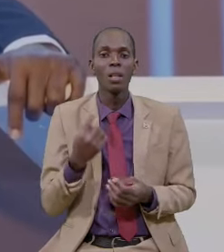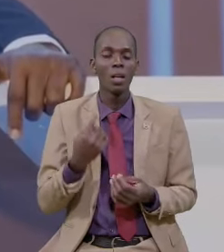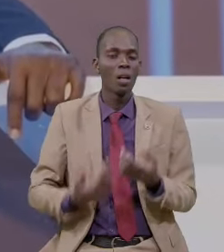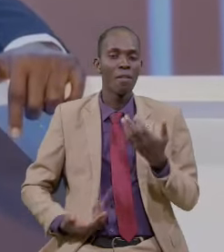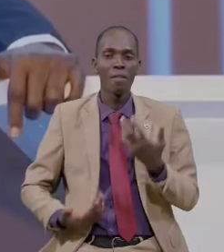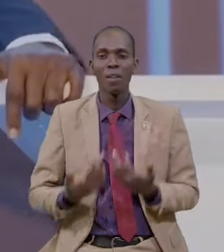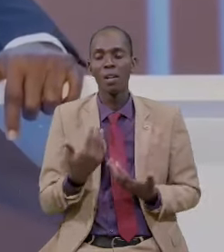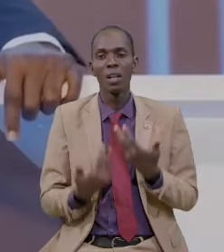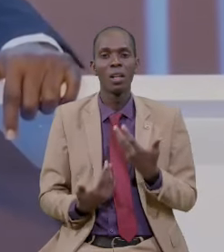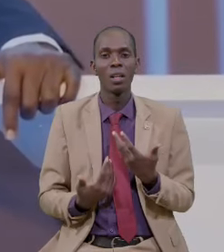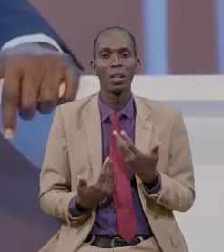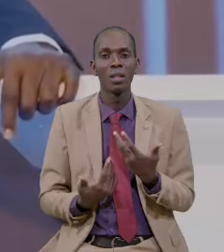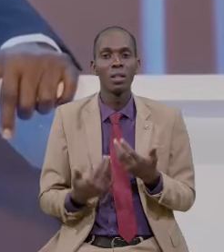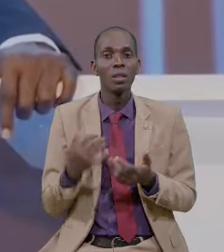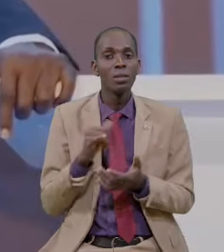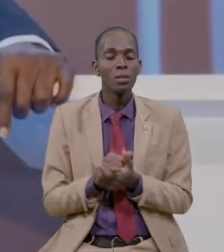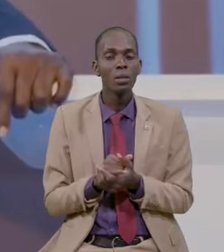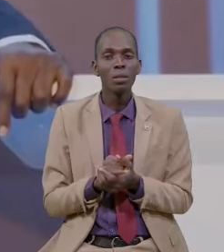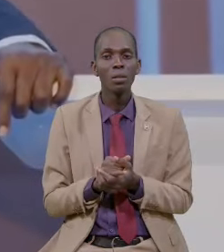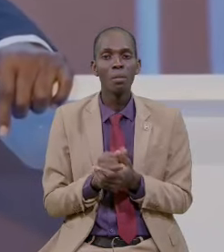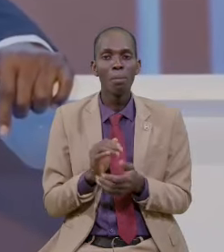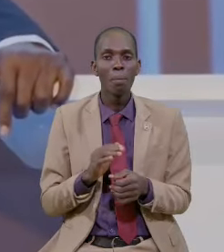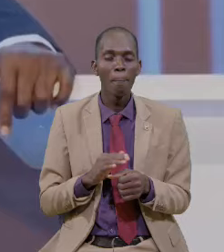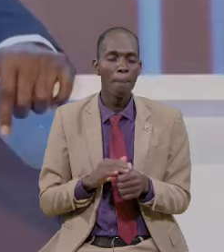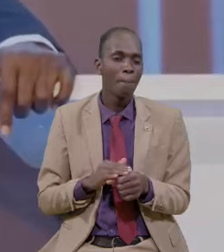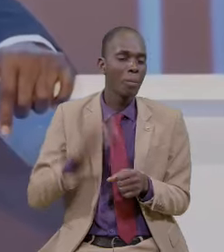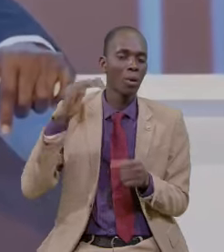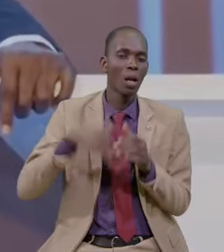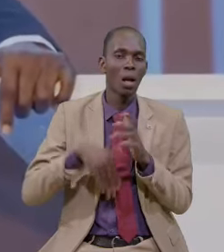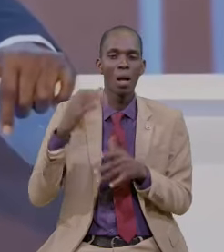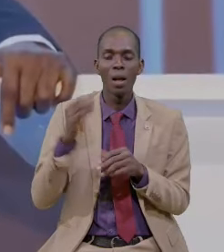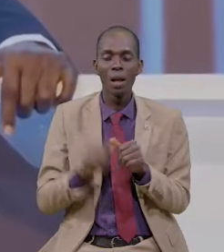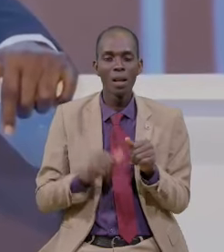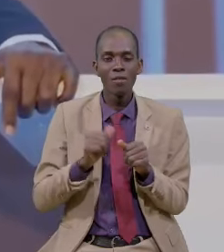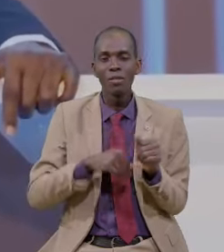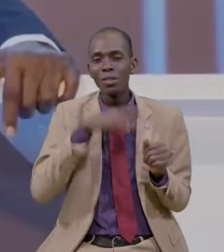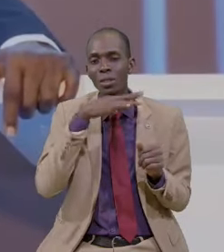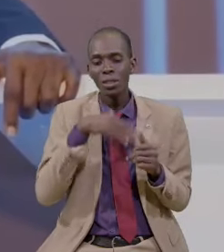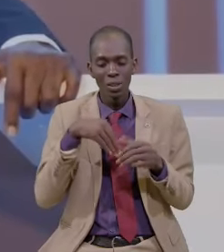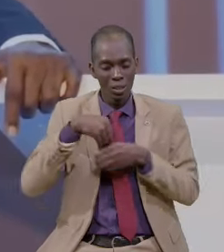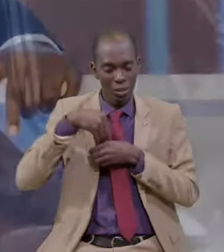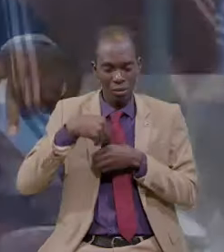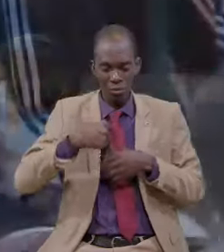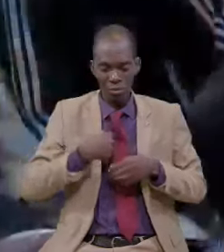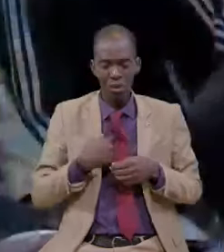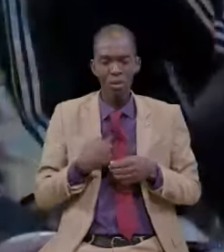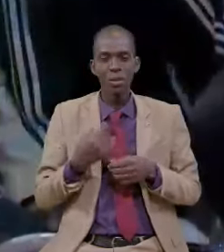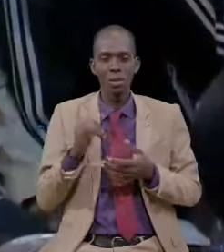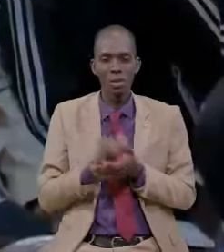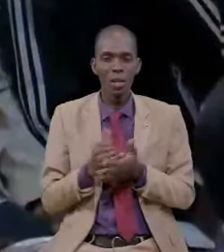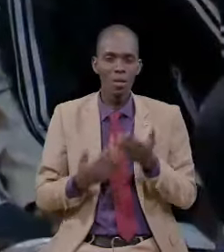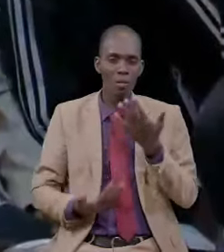that burns every iniquity on the inside, that fire came. I knew